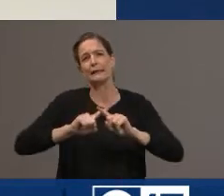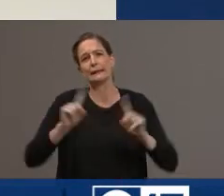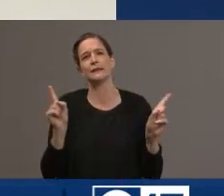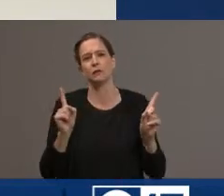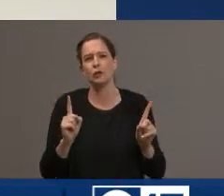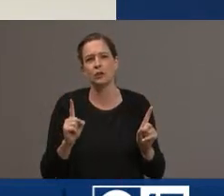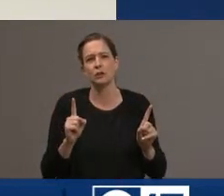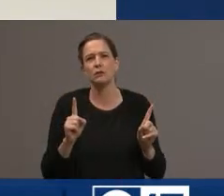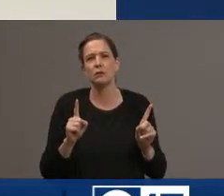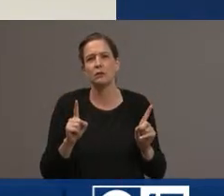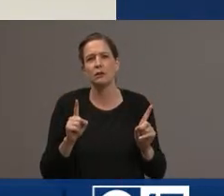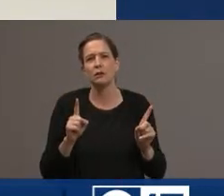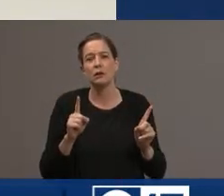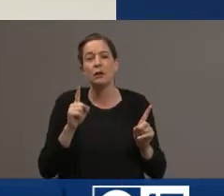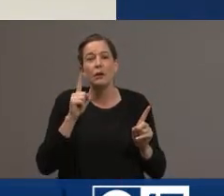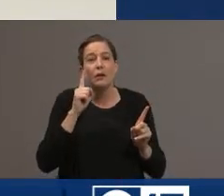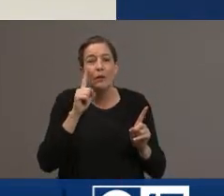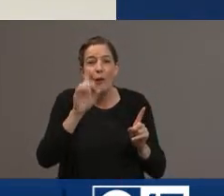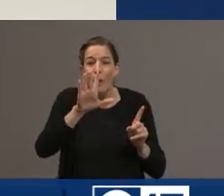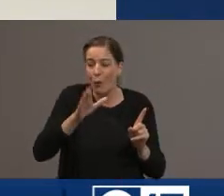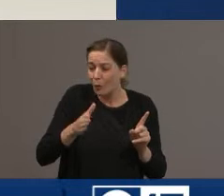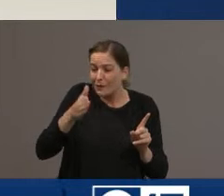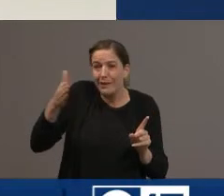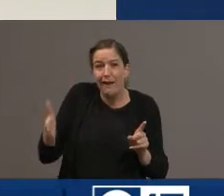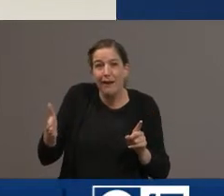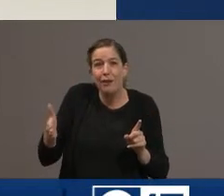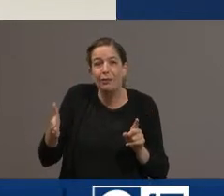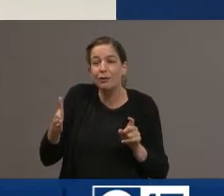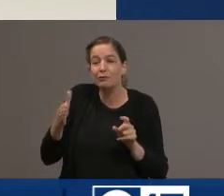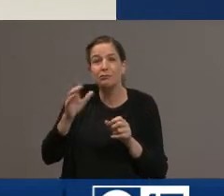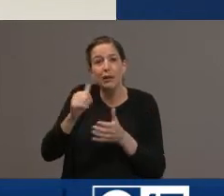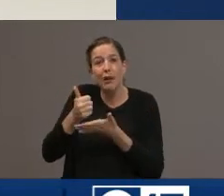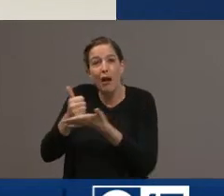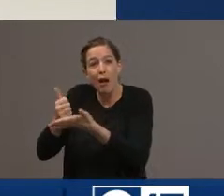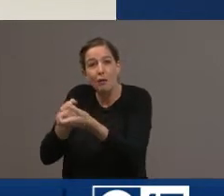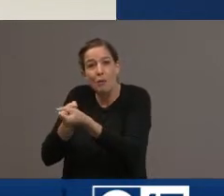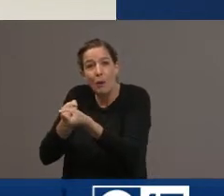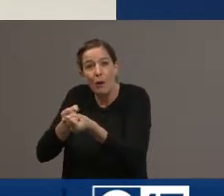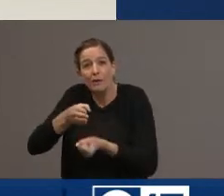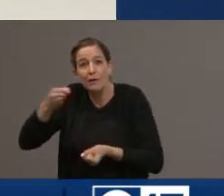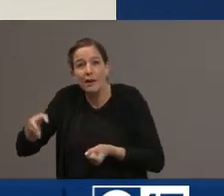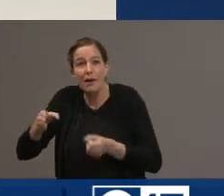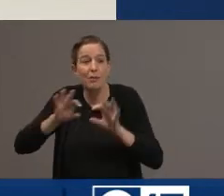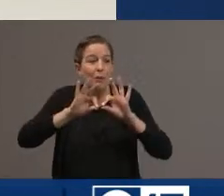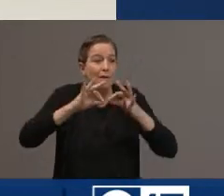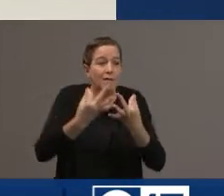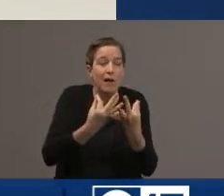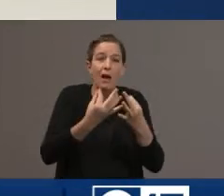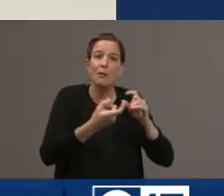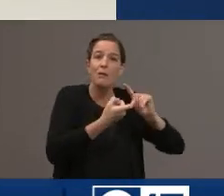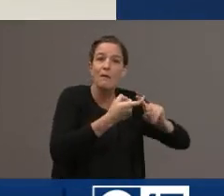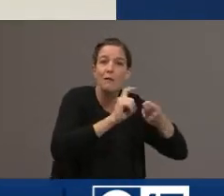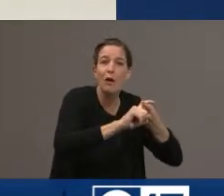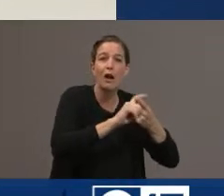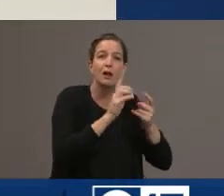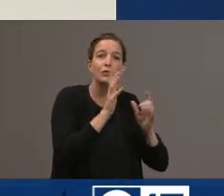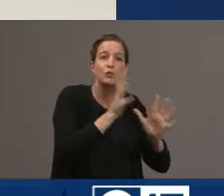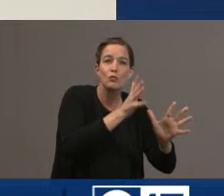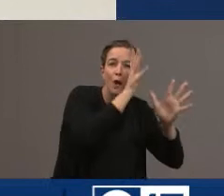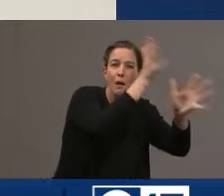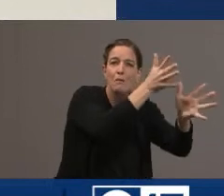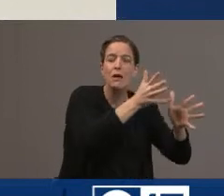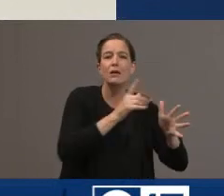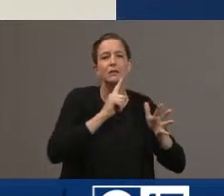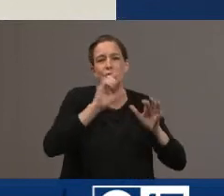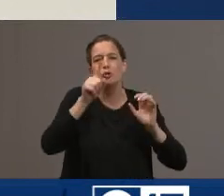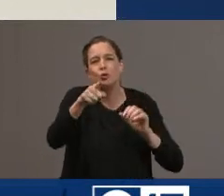most importantly, for your neighbor, for your family, for your parents and grandparents. If you will wear a